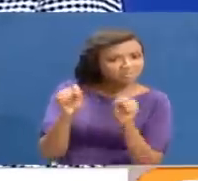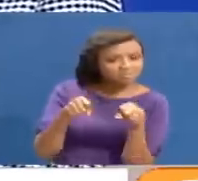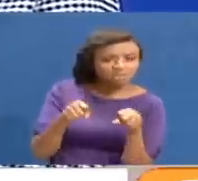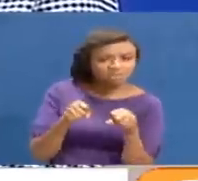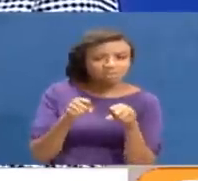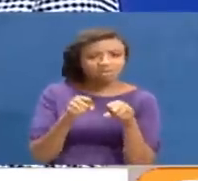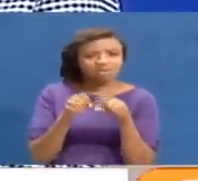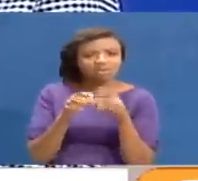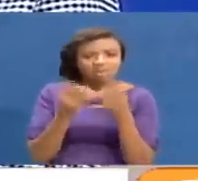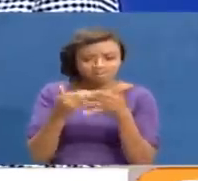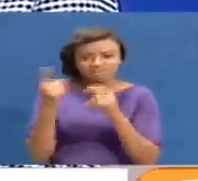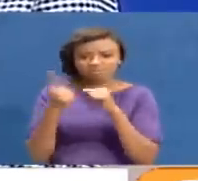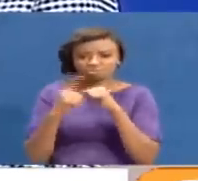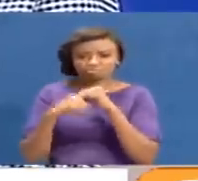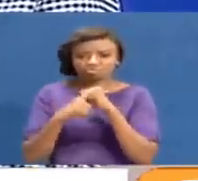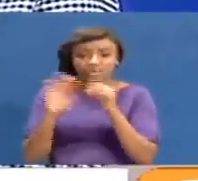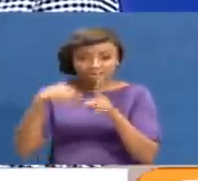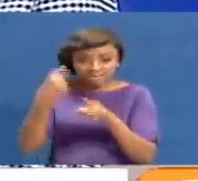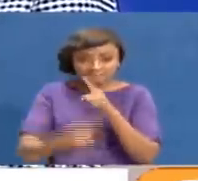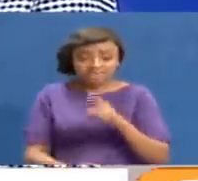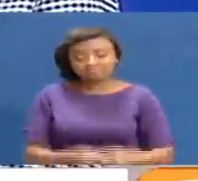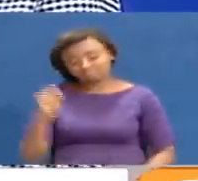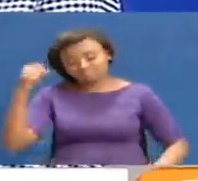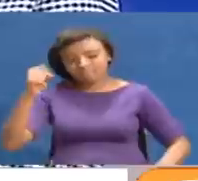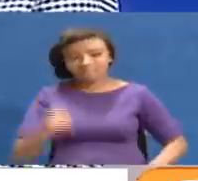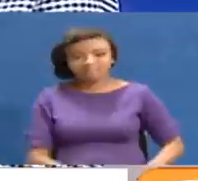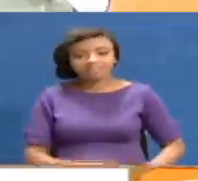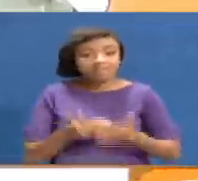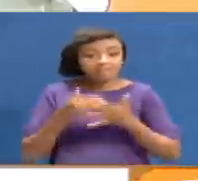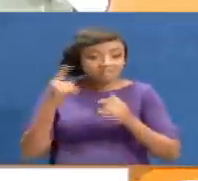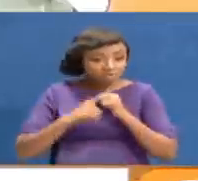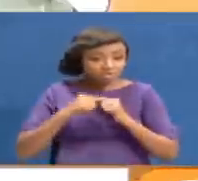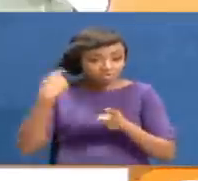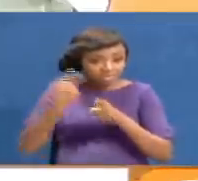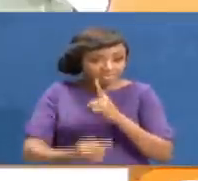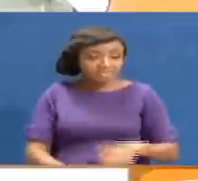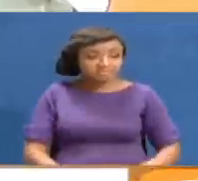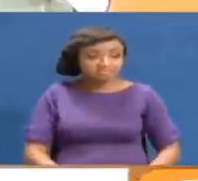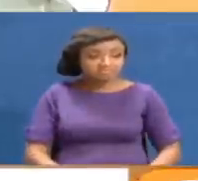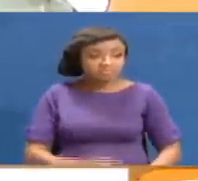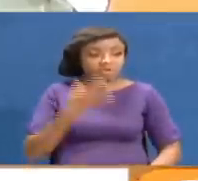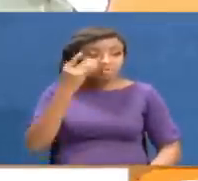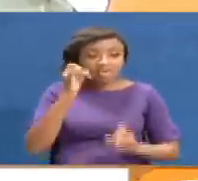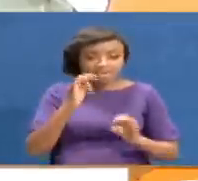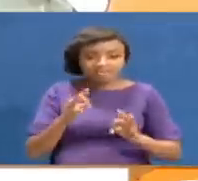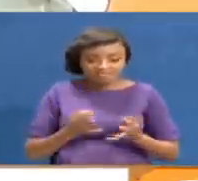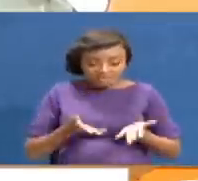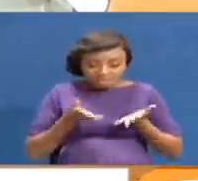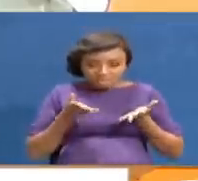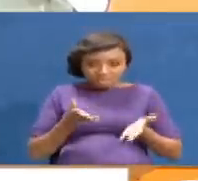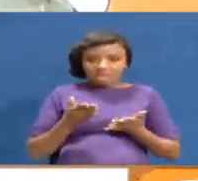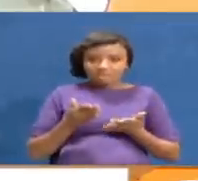probably just before June. Next year? Yes. Okay, because June next year. Yes, because if you're going now